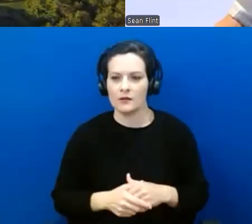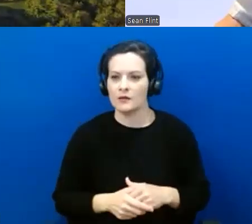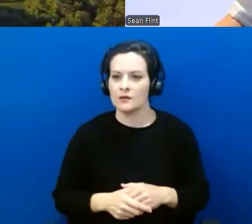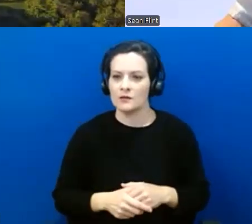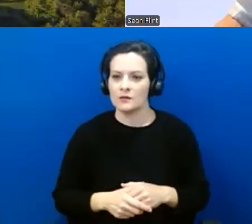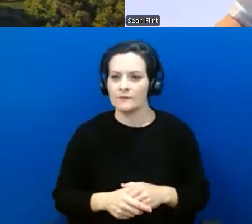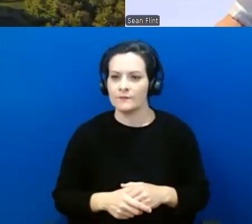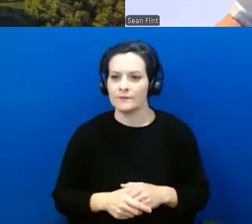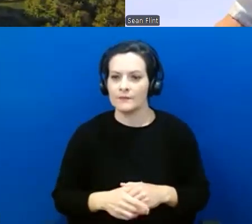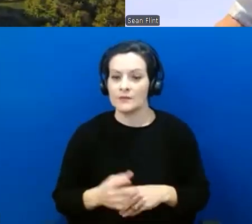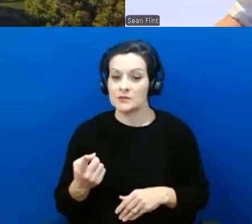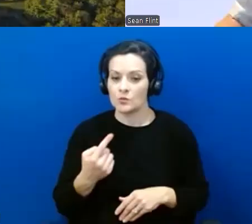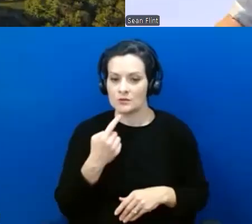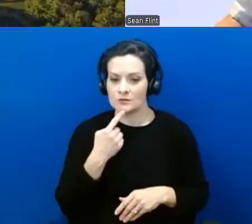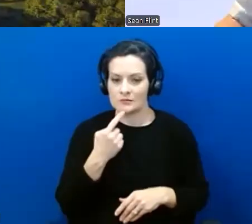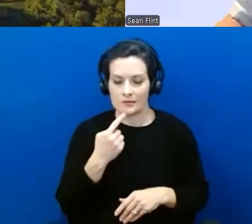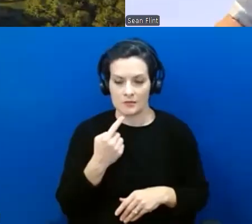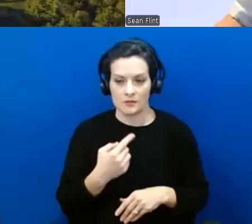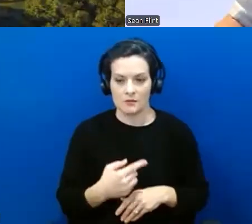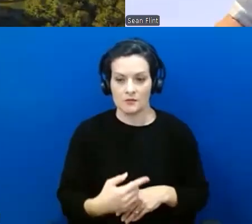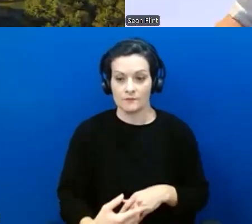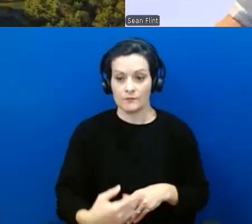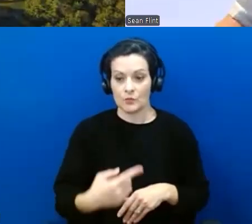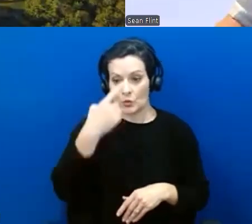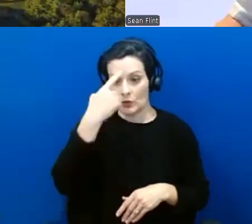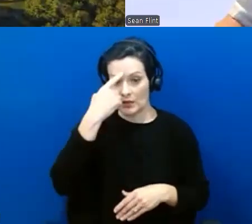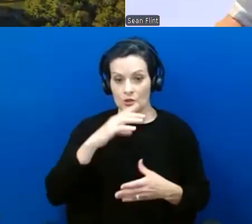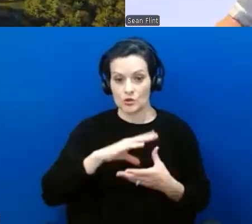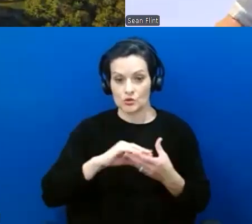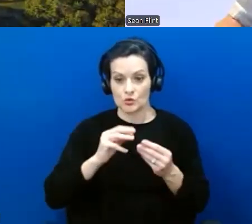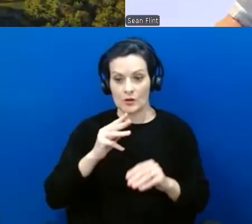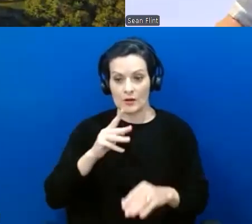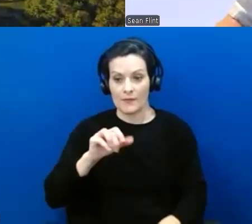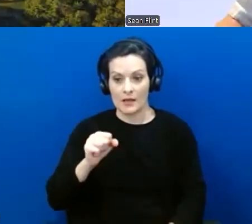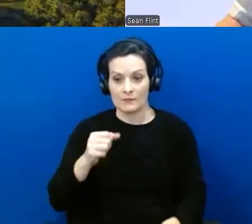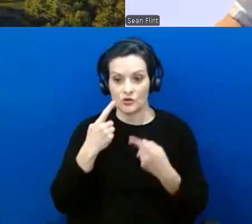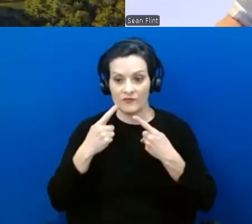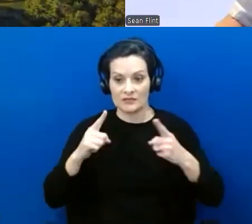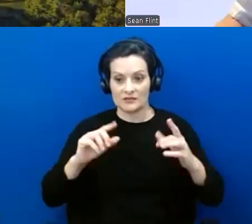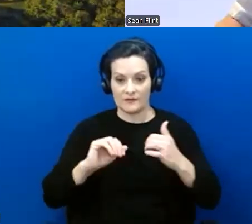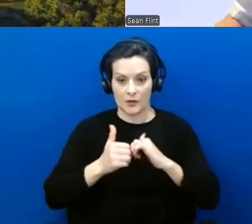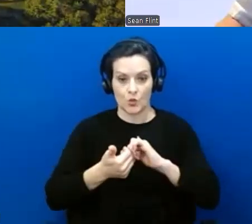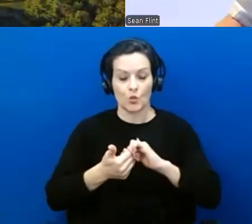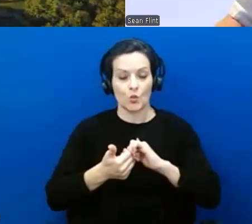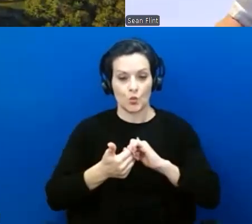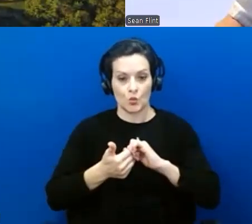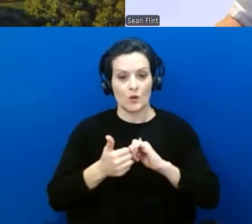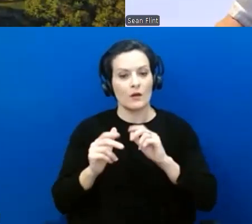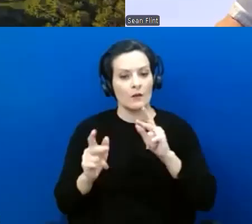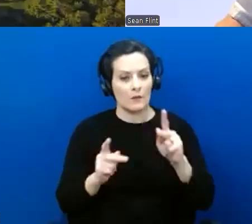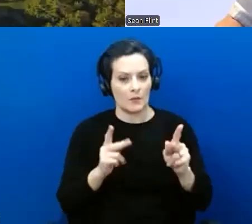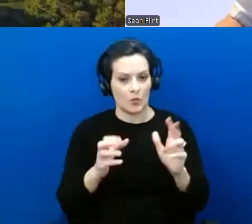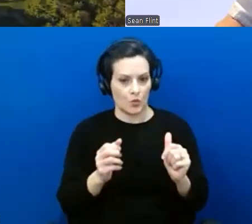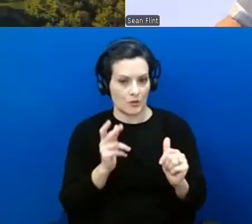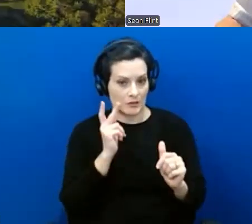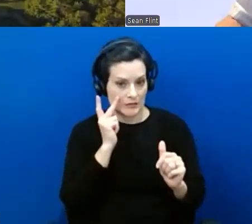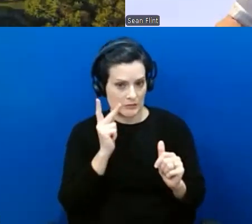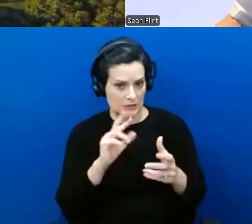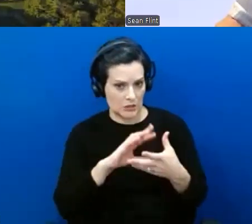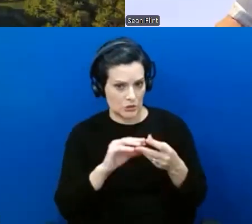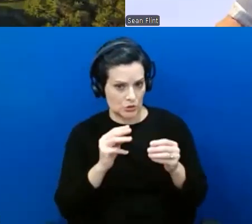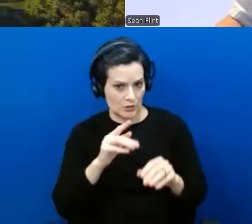someone asked, how effective do you find story maps to be? Does the general public seek out the story maps and use